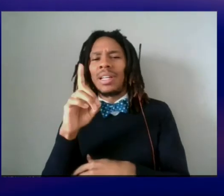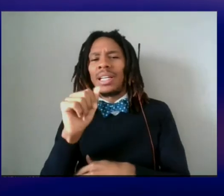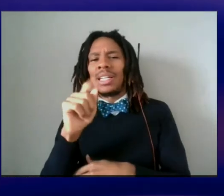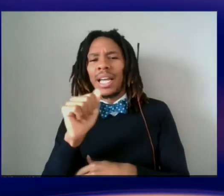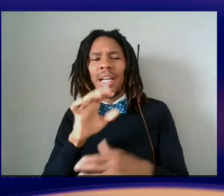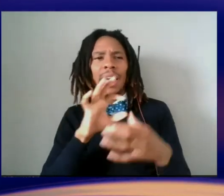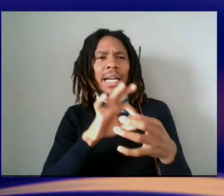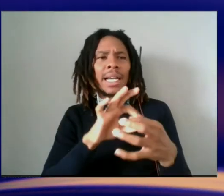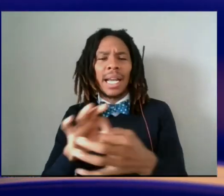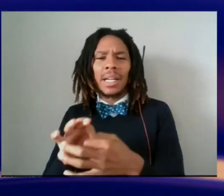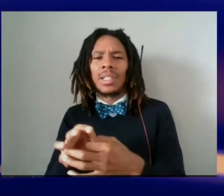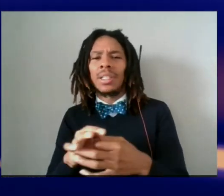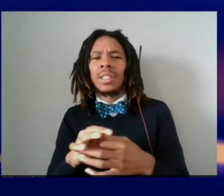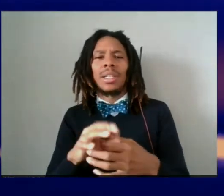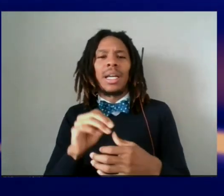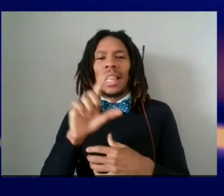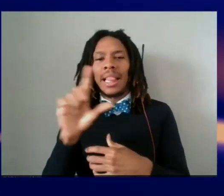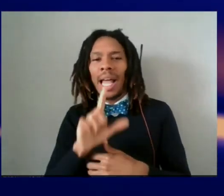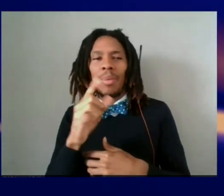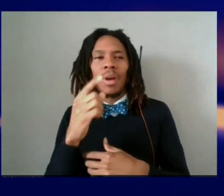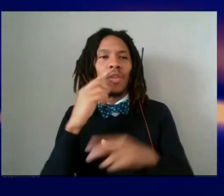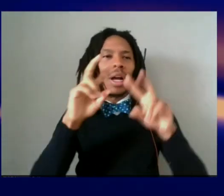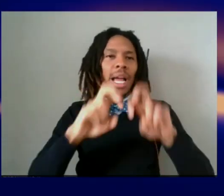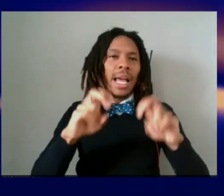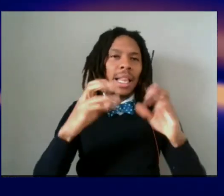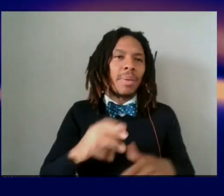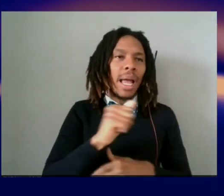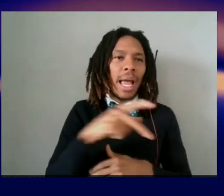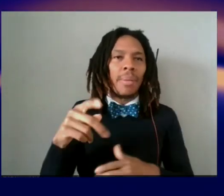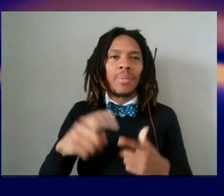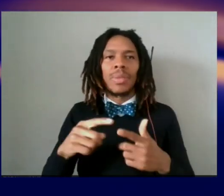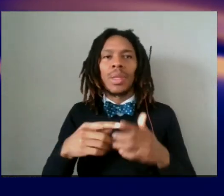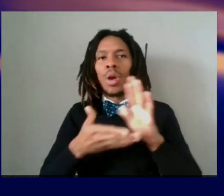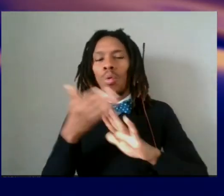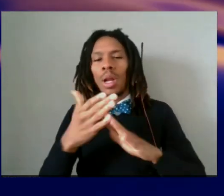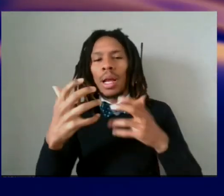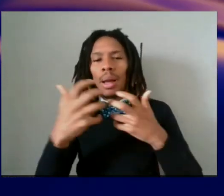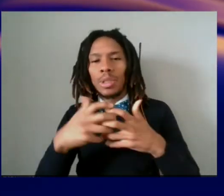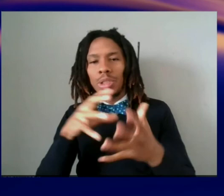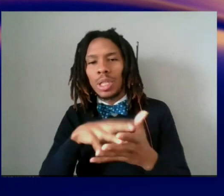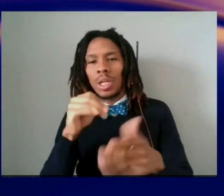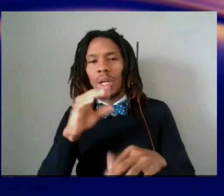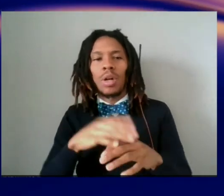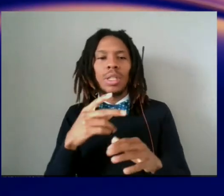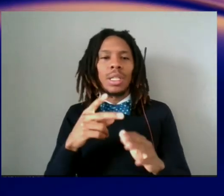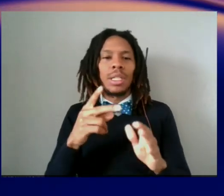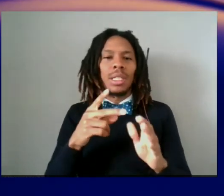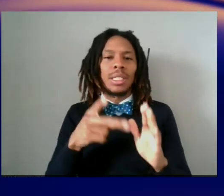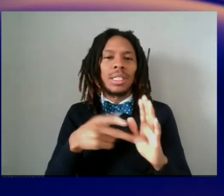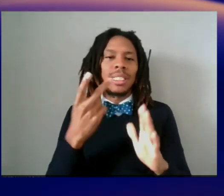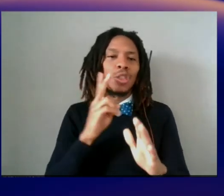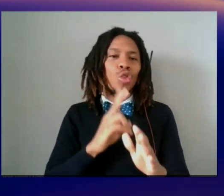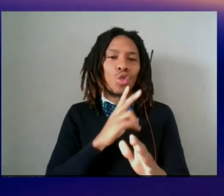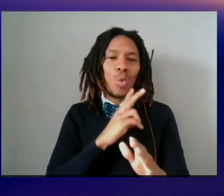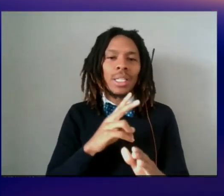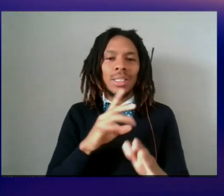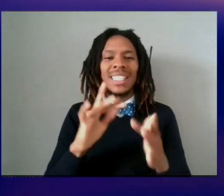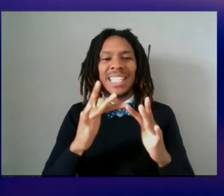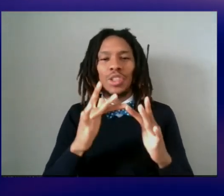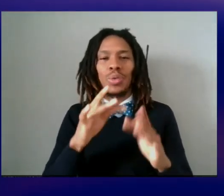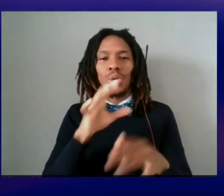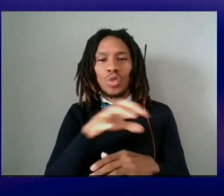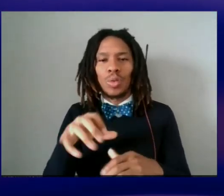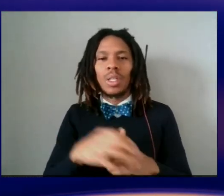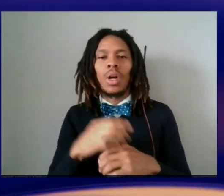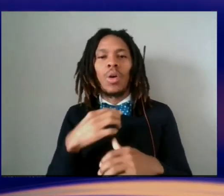and libraries for analytics applications running machine learning on your digital twins, and so on and so forth. Got it. We can share the link